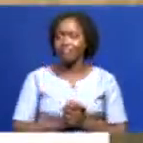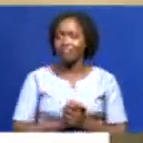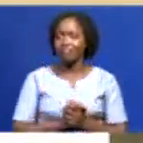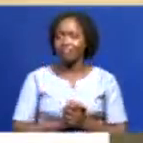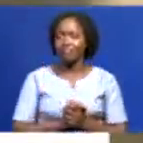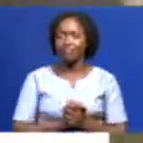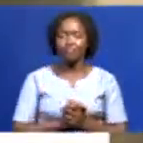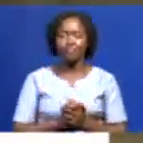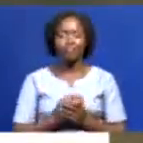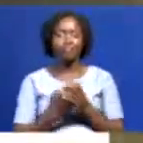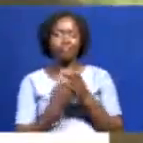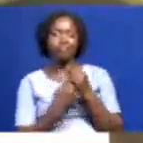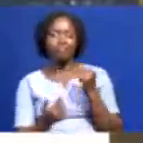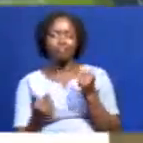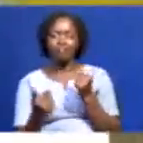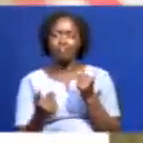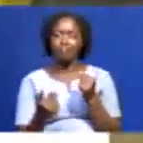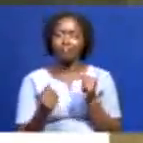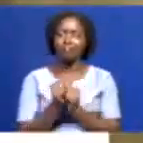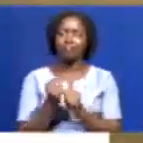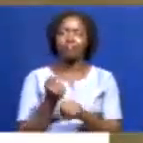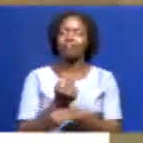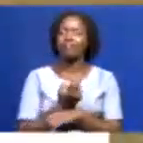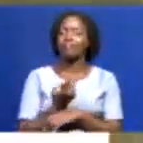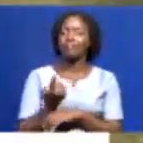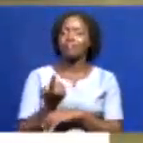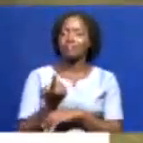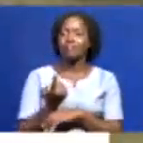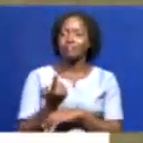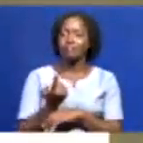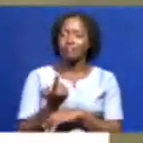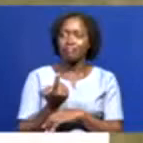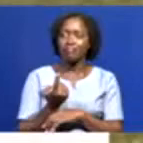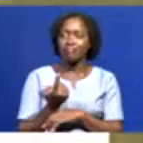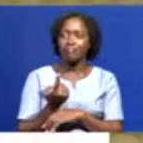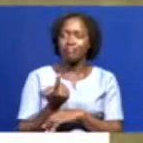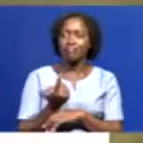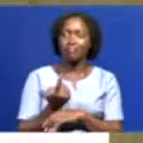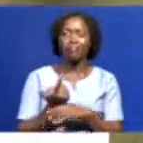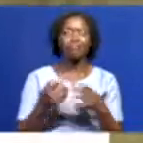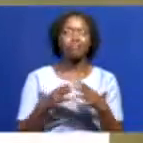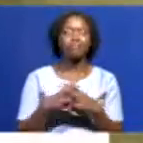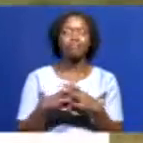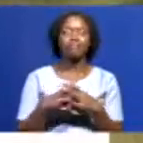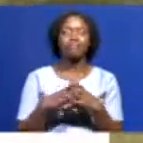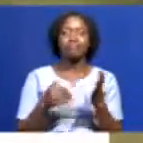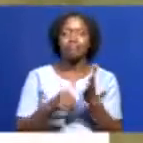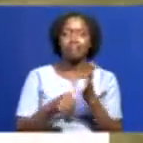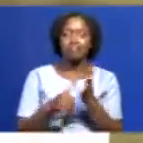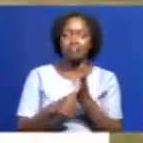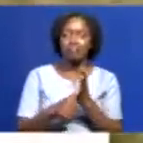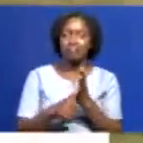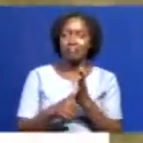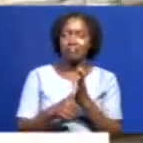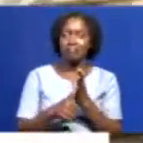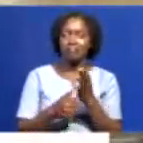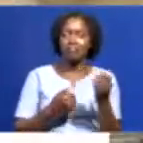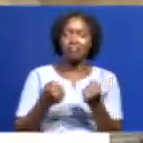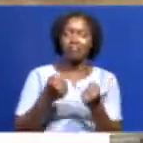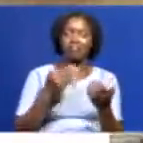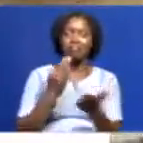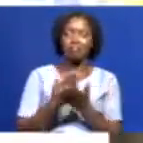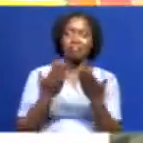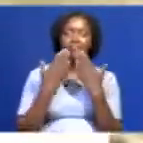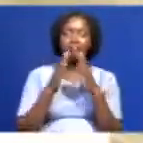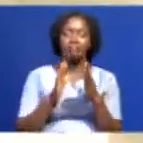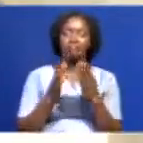The duo, who drove Ford Fiesta and Mitsubishi Evo X respectively, developed mechanical problems with their cars that barred them from finishing the